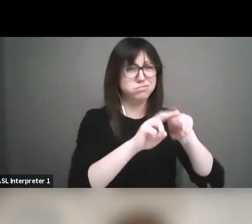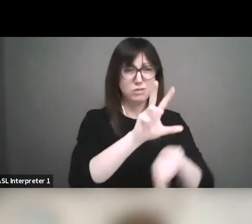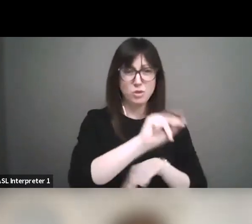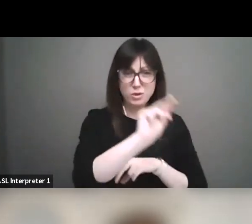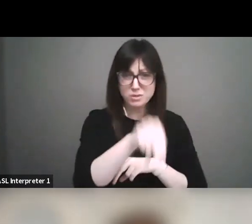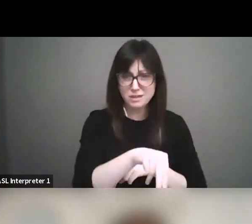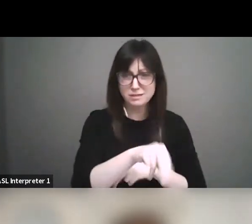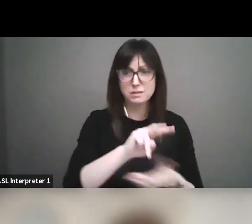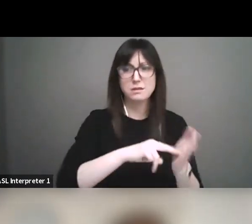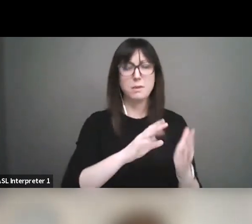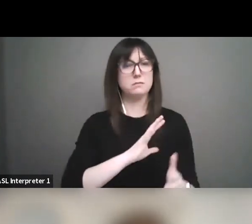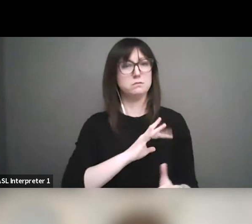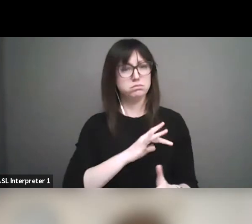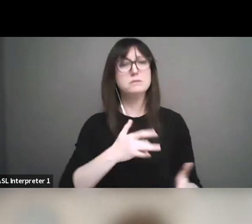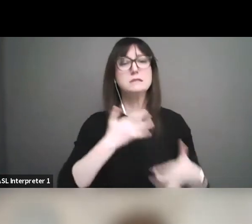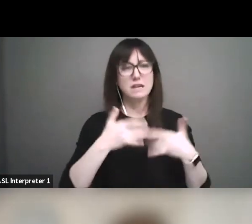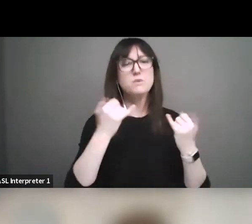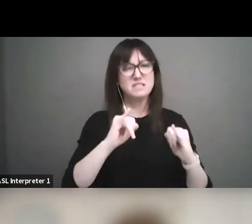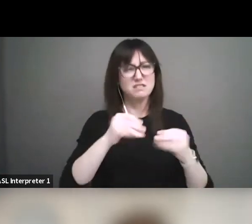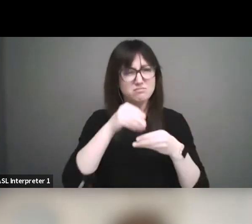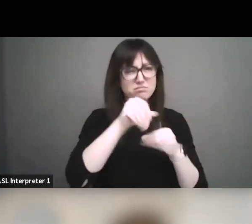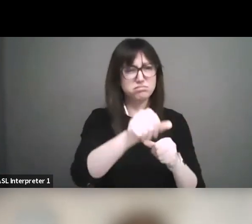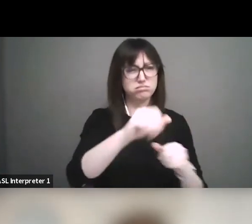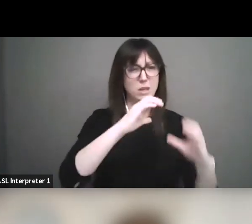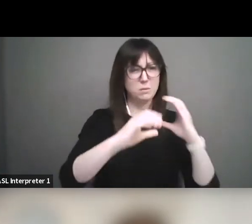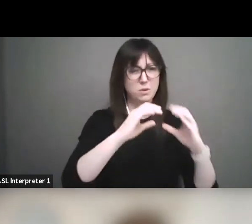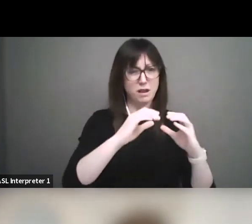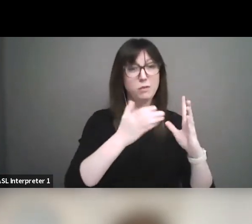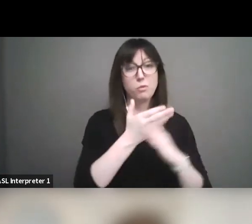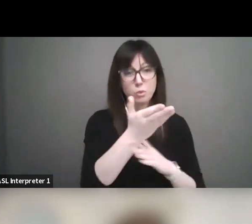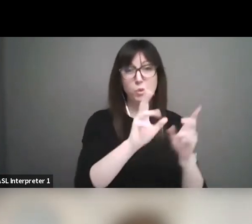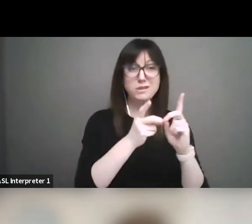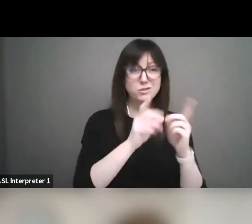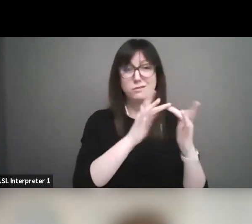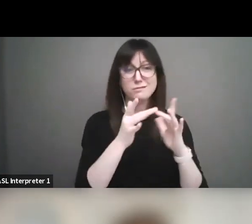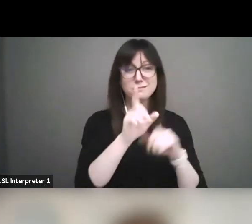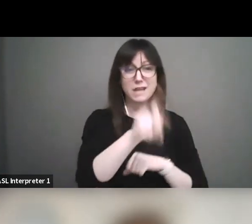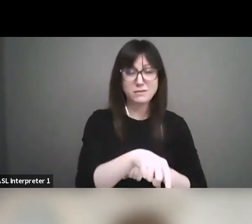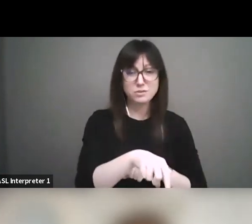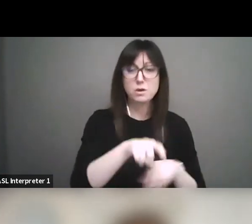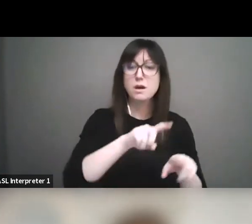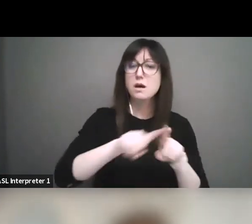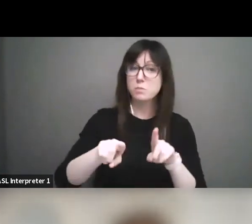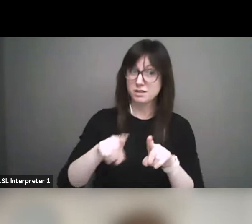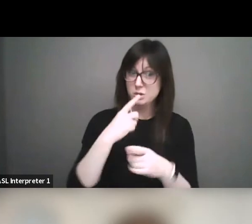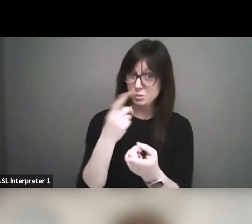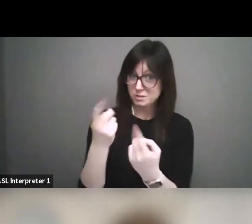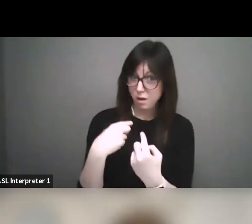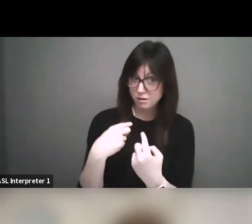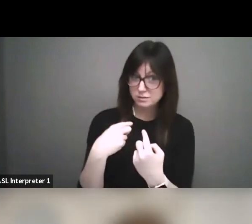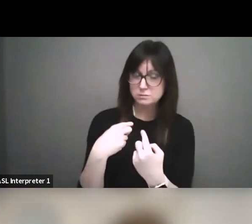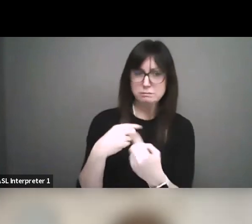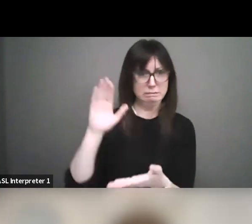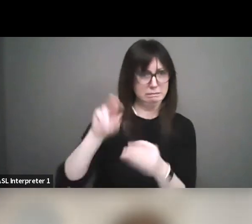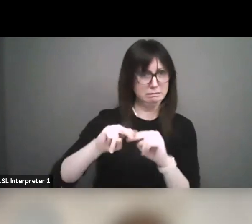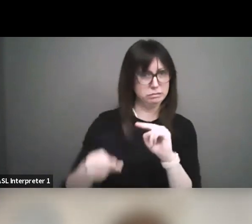see that we still need to communicate effectively in a digital world, but response rates have actually went down by